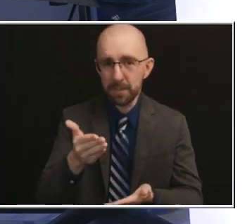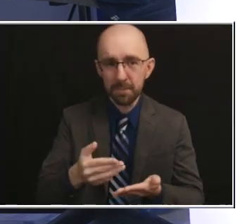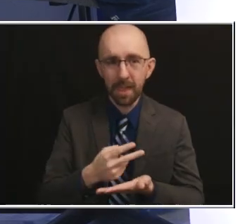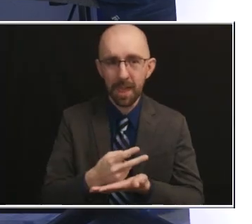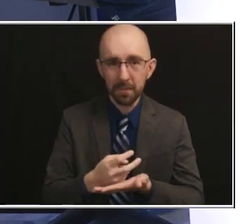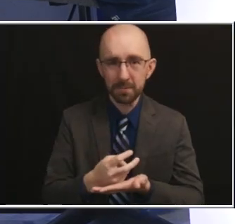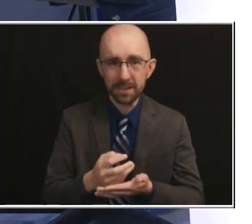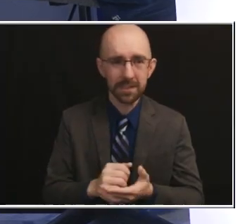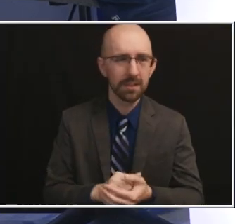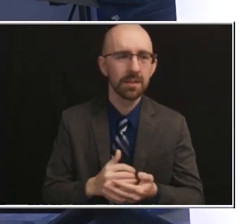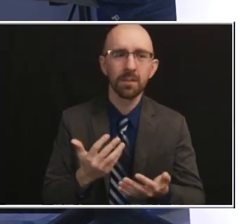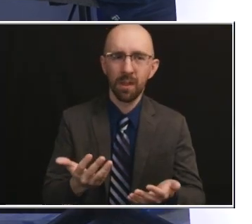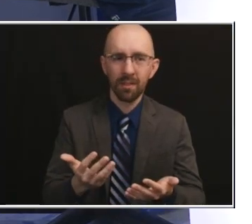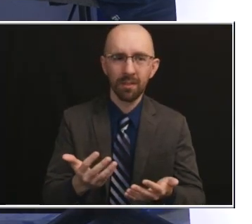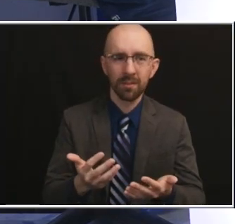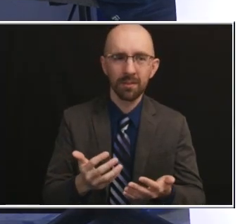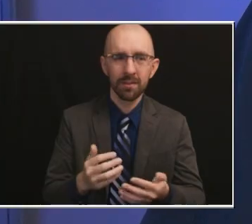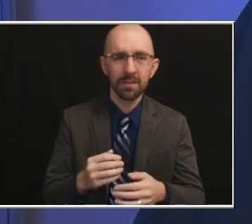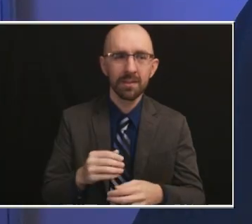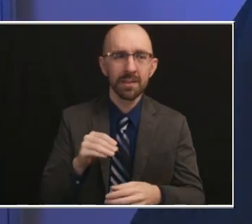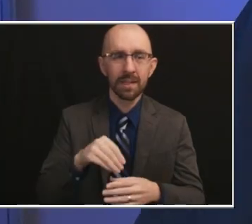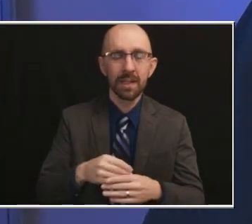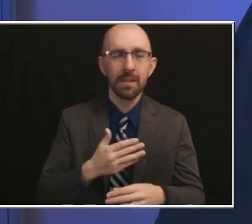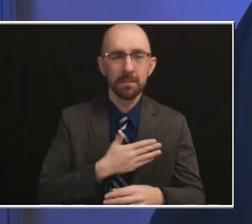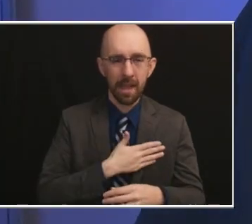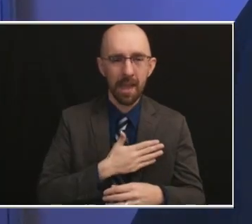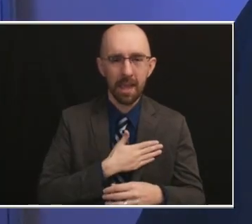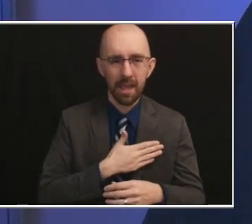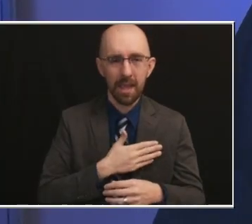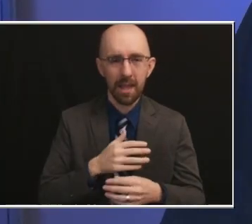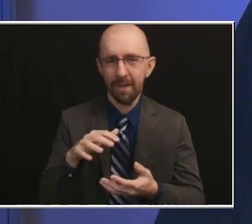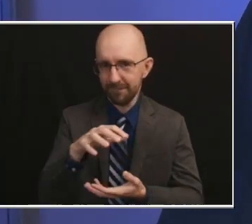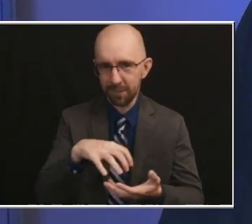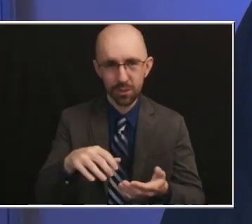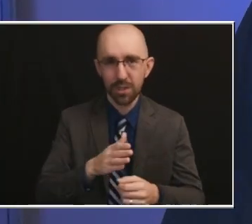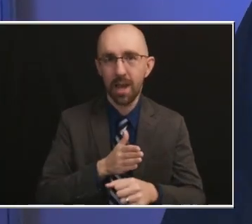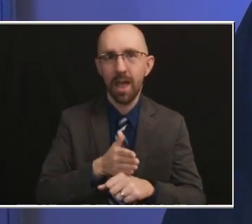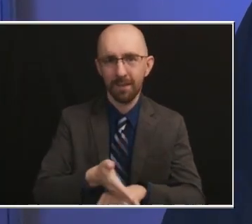Well, in my confusion afterwards,